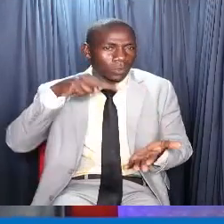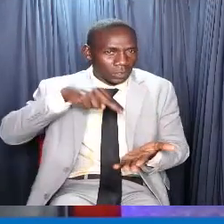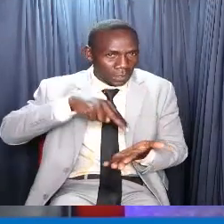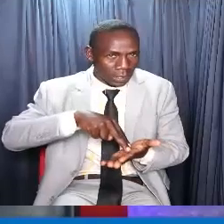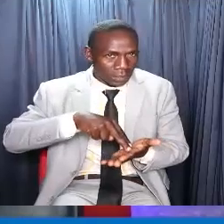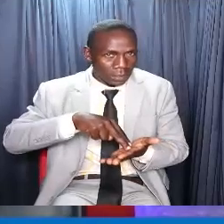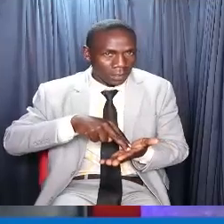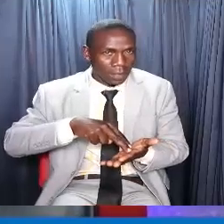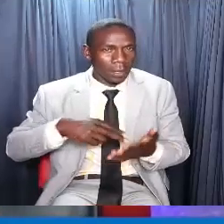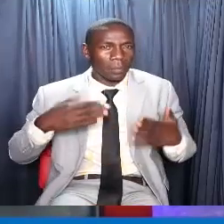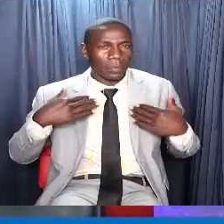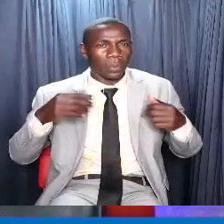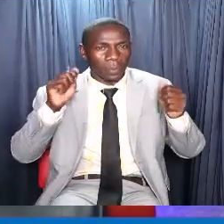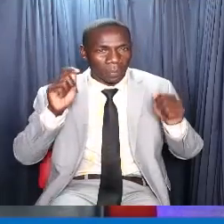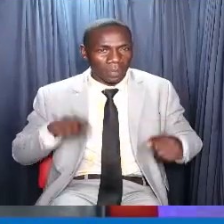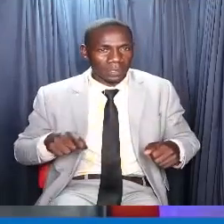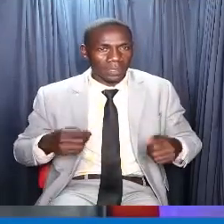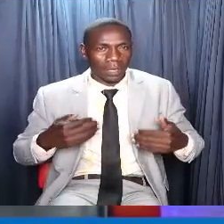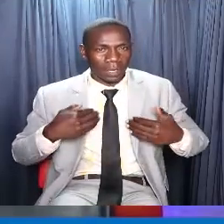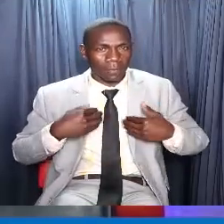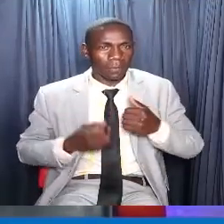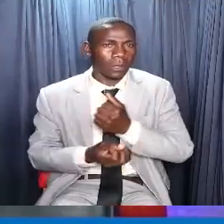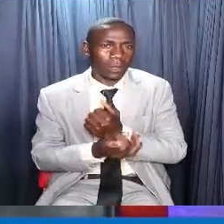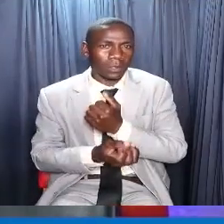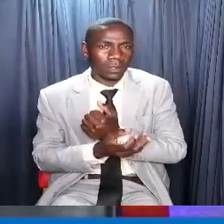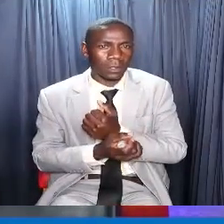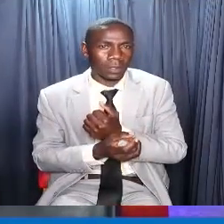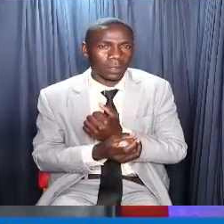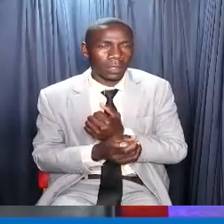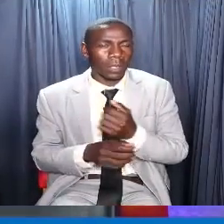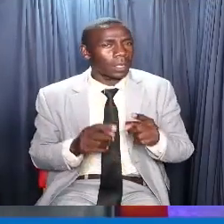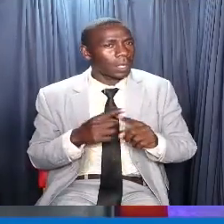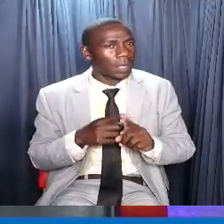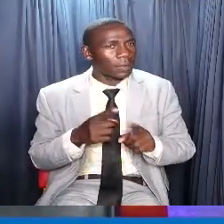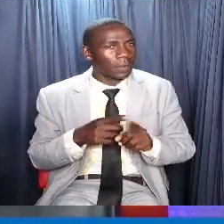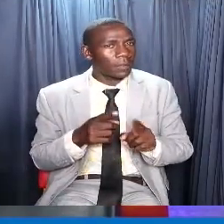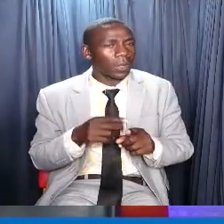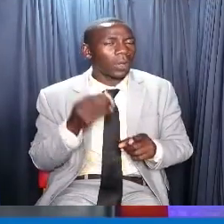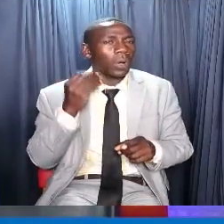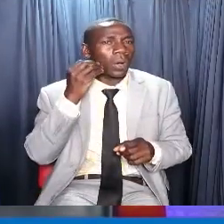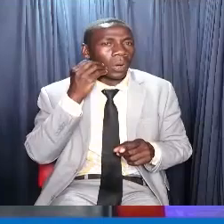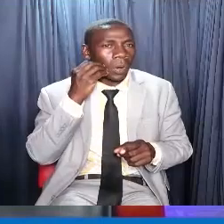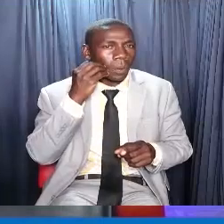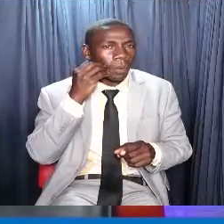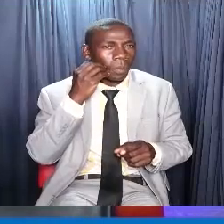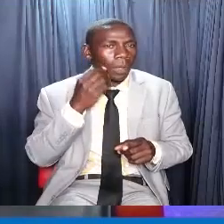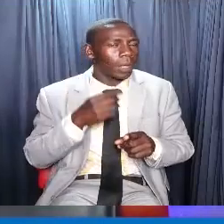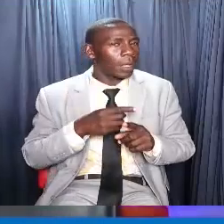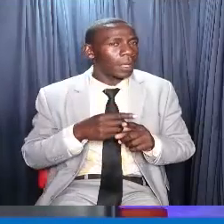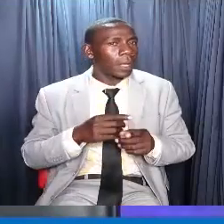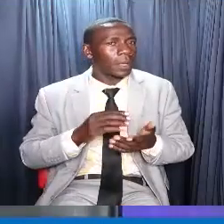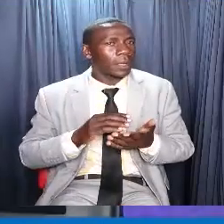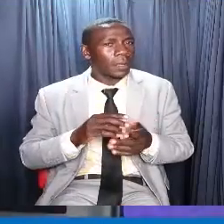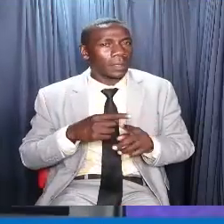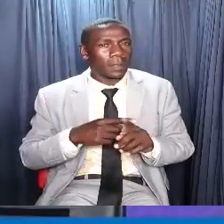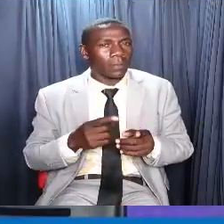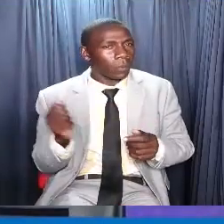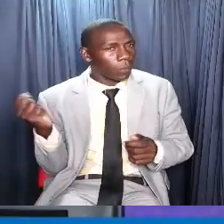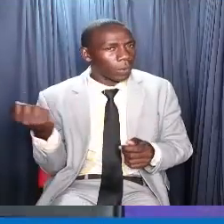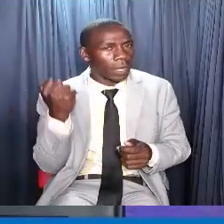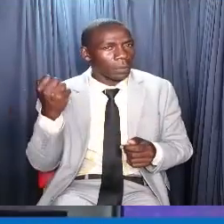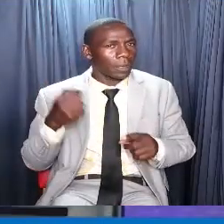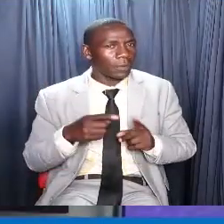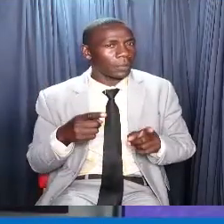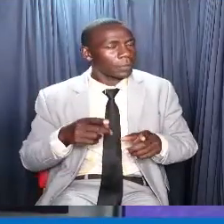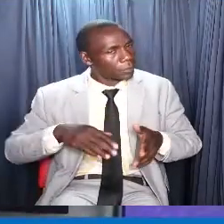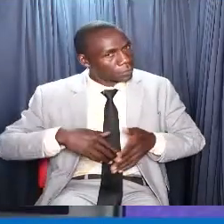to be established, people have counsels. Hakuna umji wazee wakiamuka kila mmoja na panga lake anaenda shambani. Whenever you wake up,